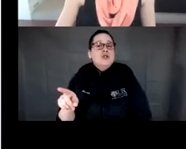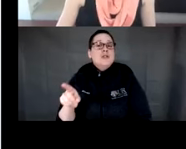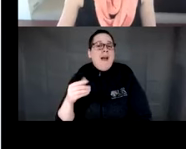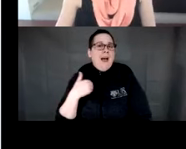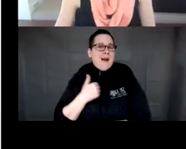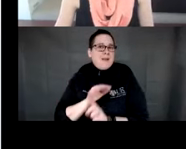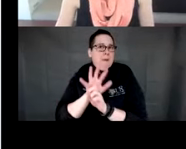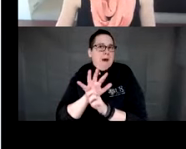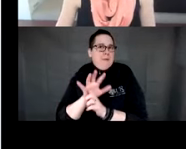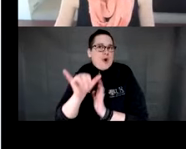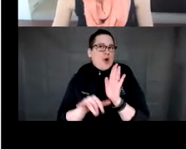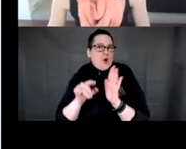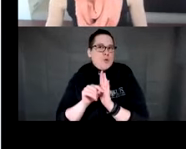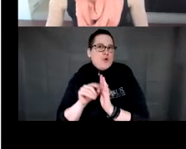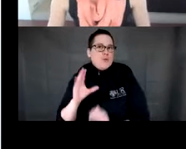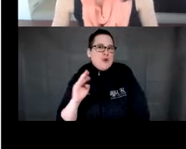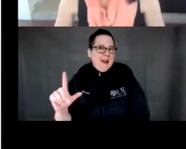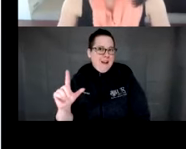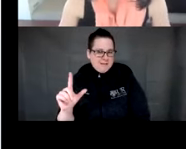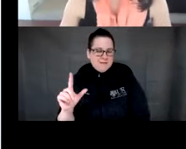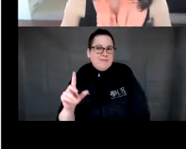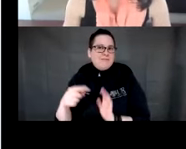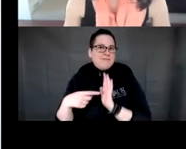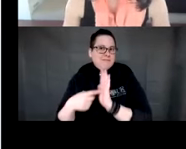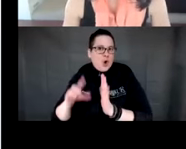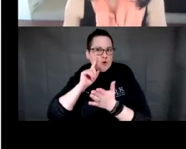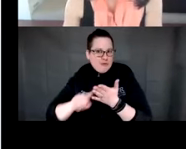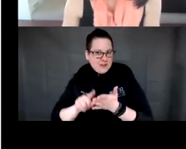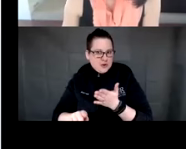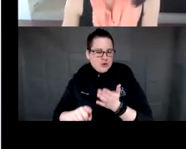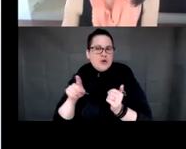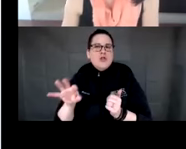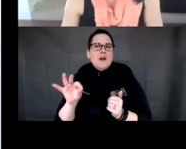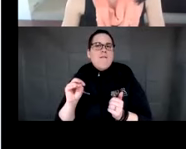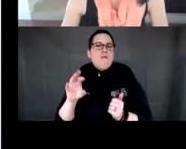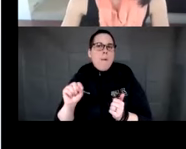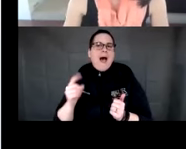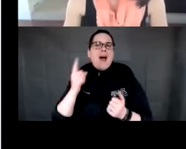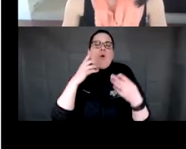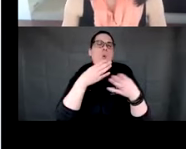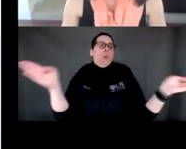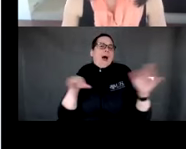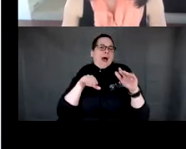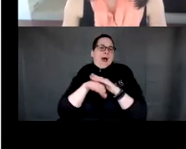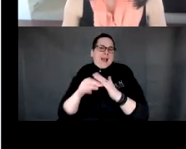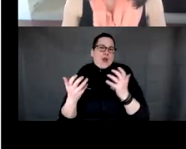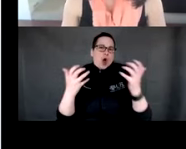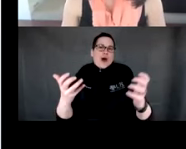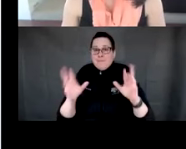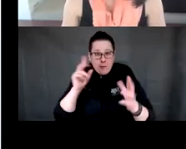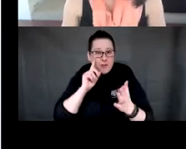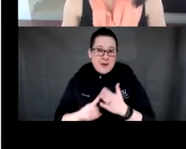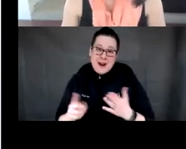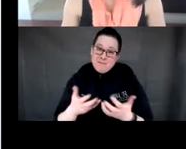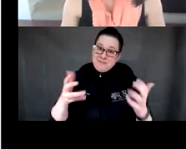very popular YouTube channel featuring her research, which she formats for a wide viewing audience. I hope you check it out. It's a lot